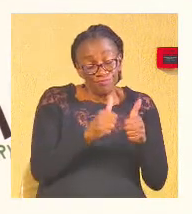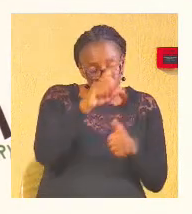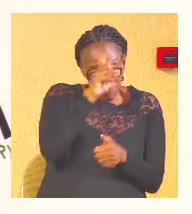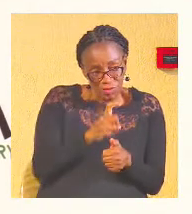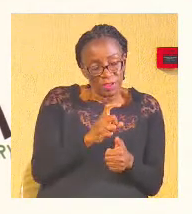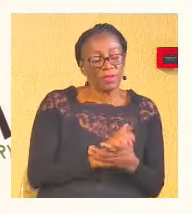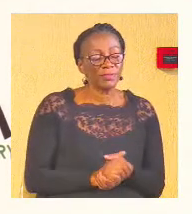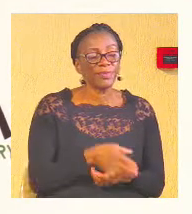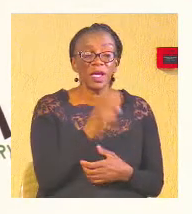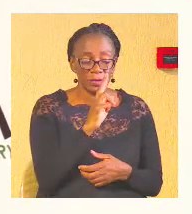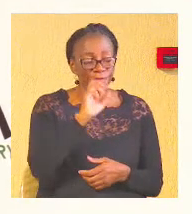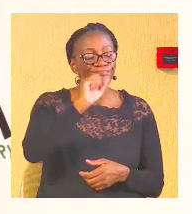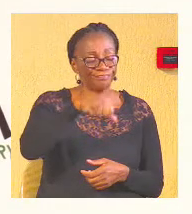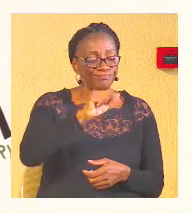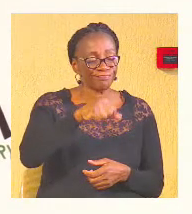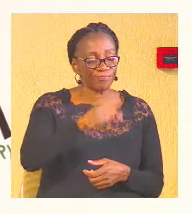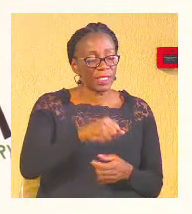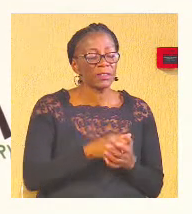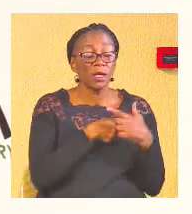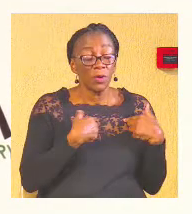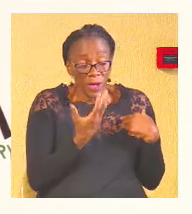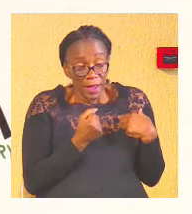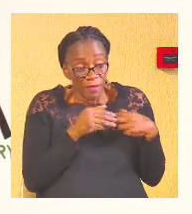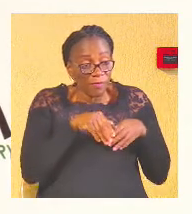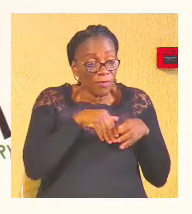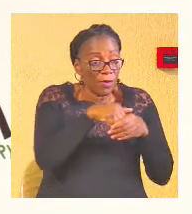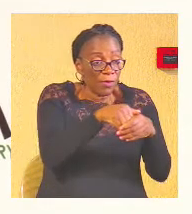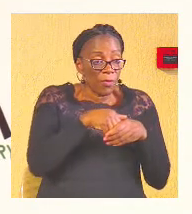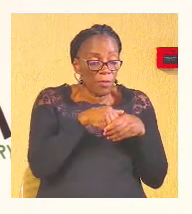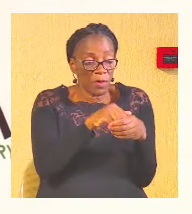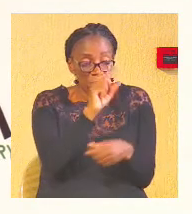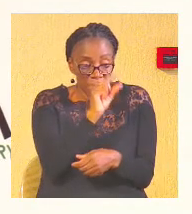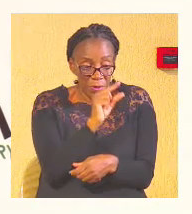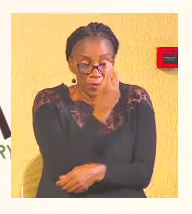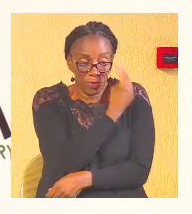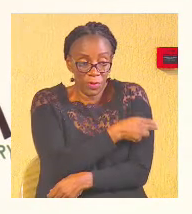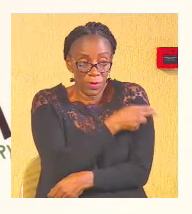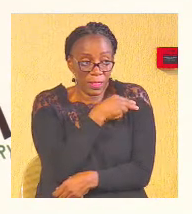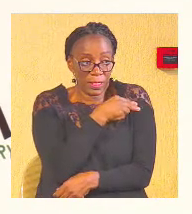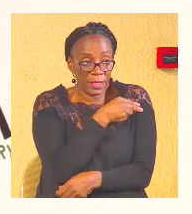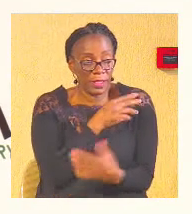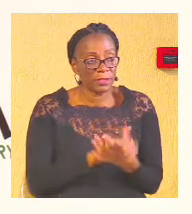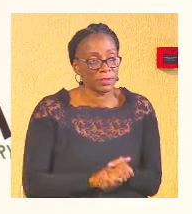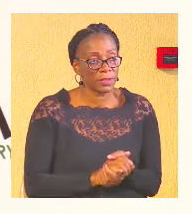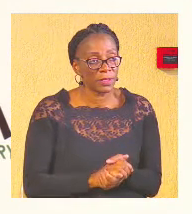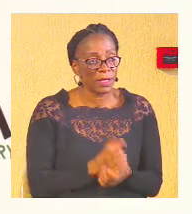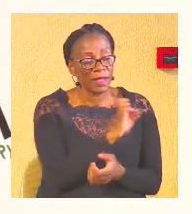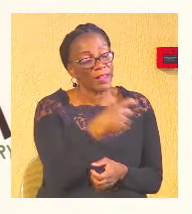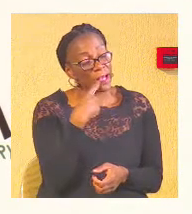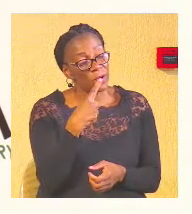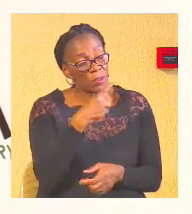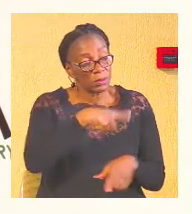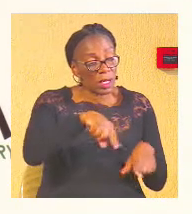we do have mobile clinics. We have something called outreach services that